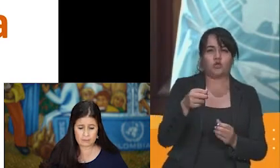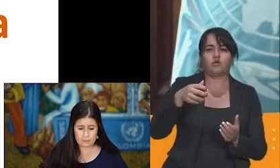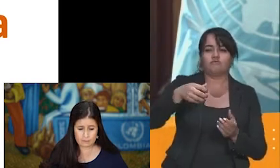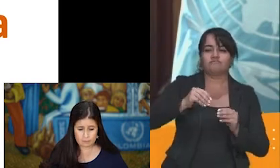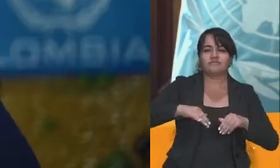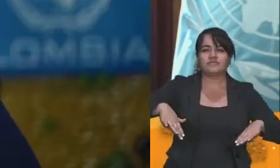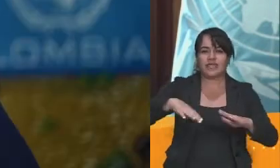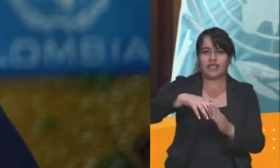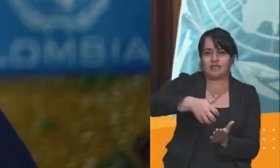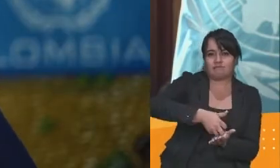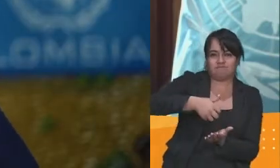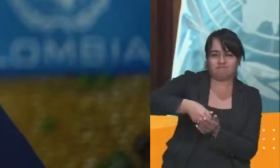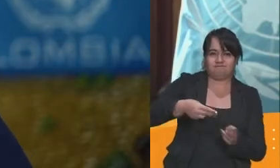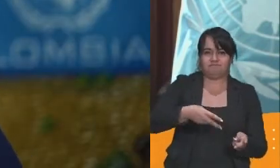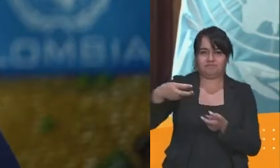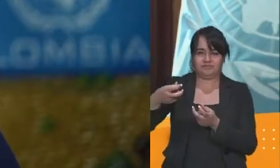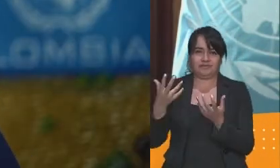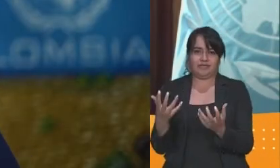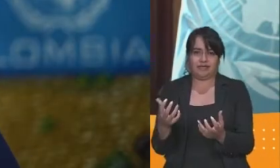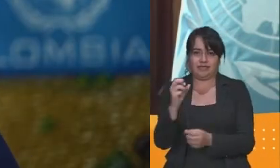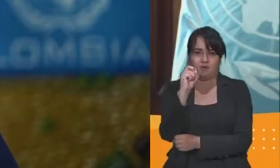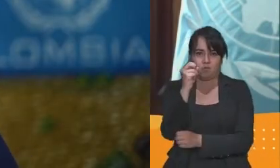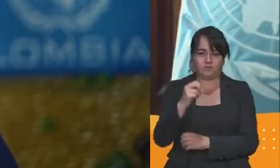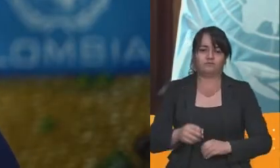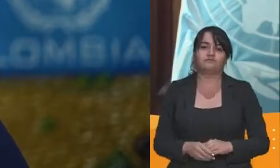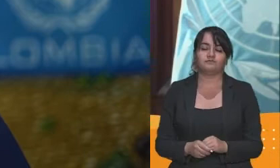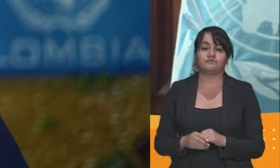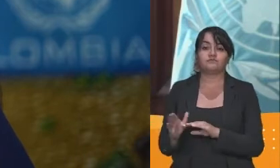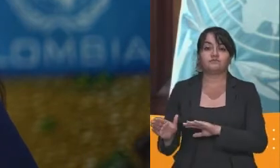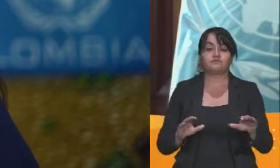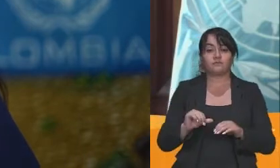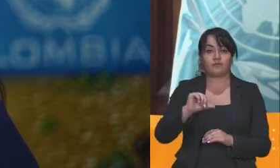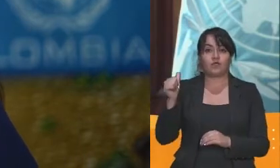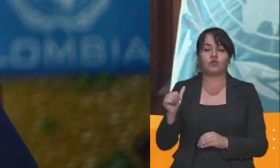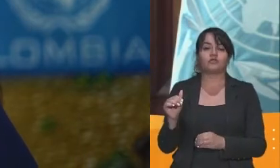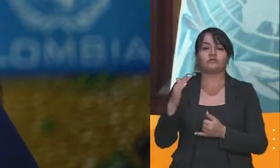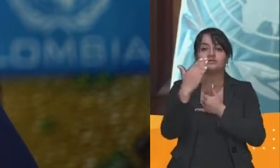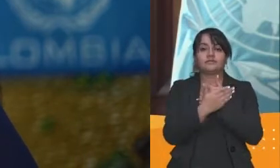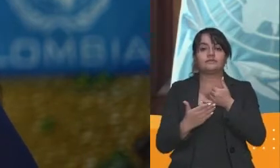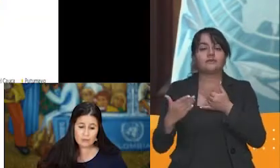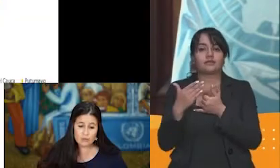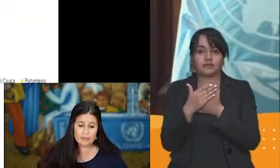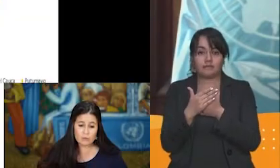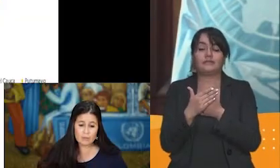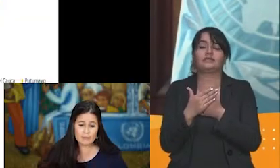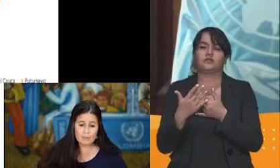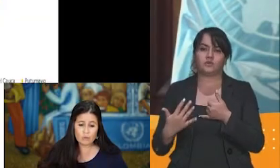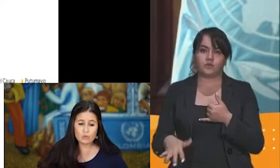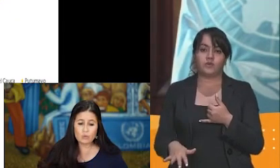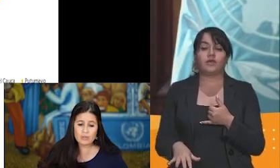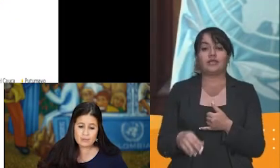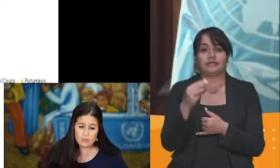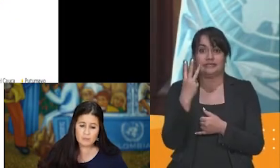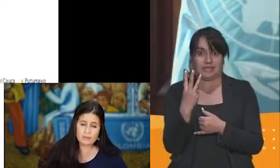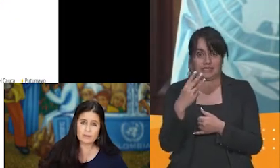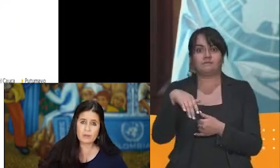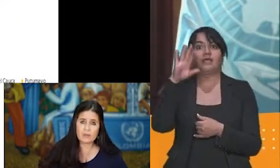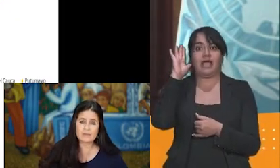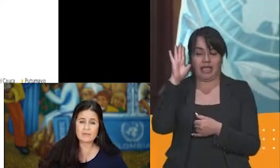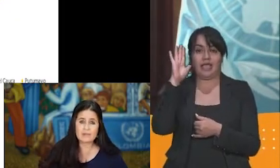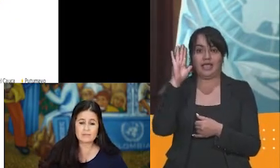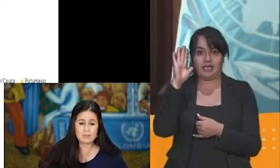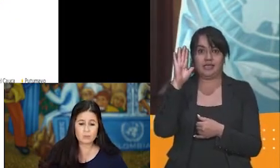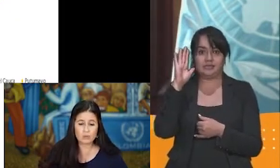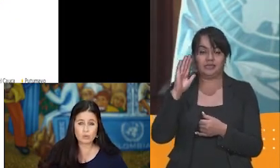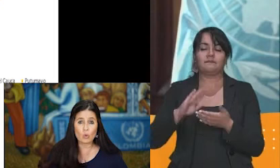of machinery on land. We're going to show you the 32 departments. We have 13 that presented this exploitation evidence,